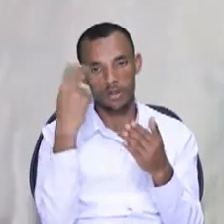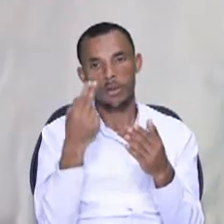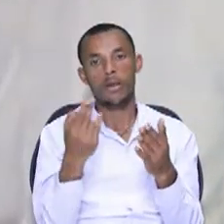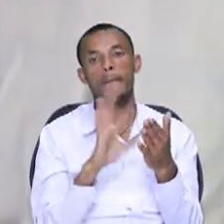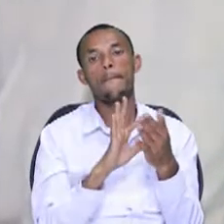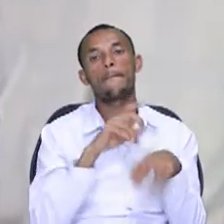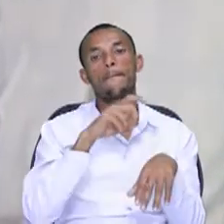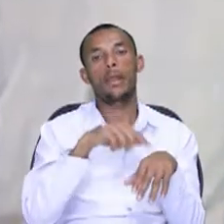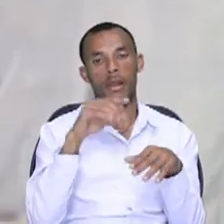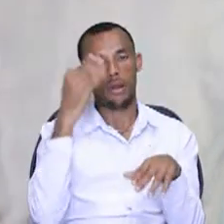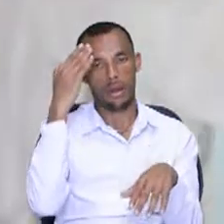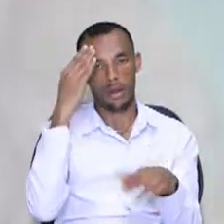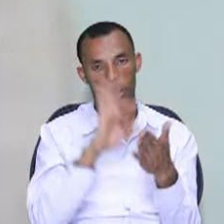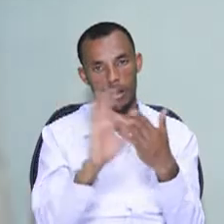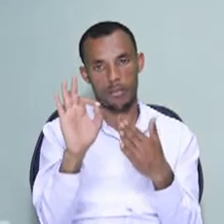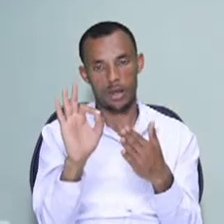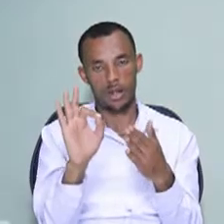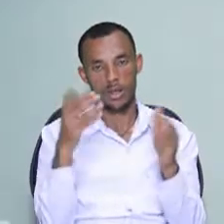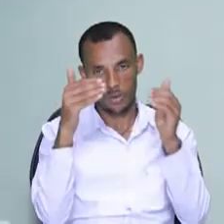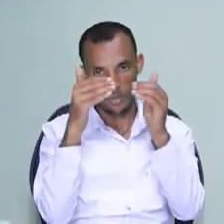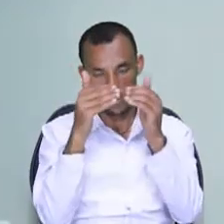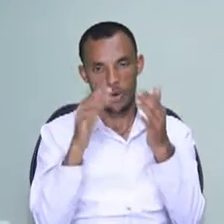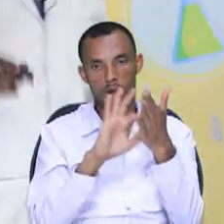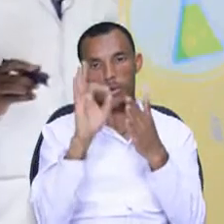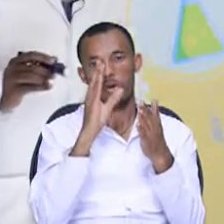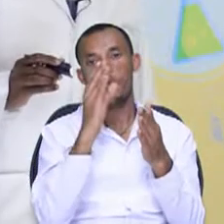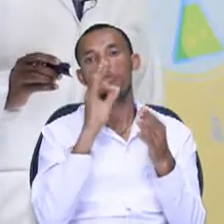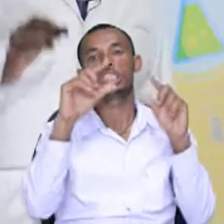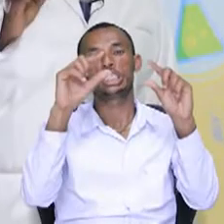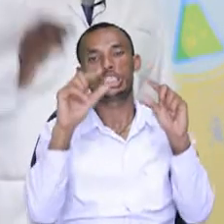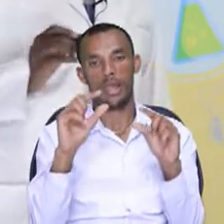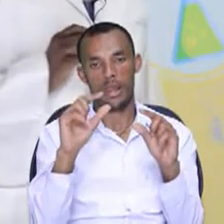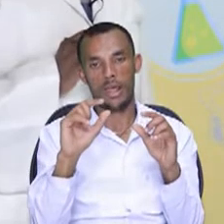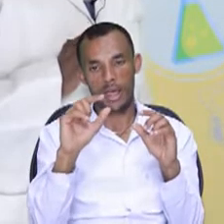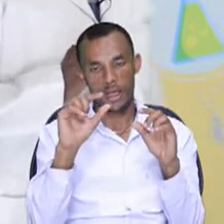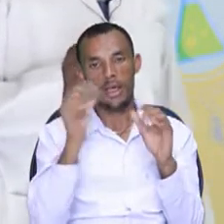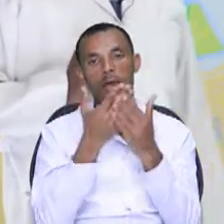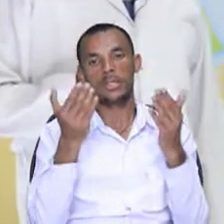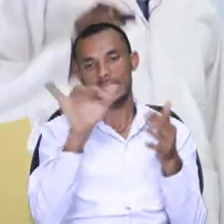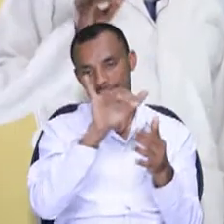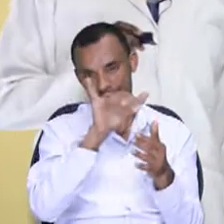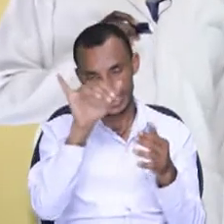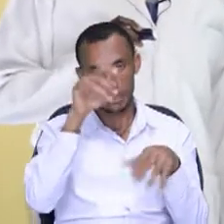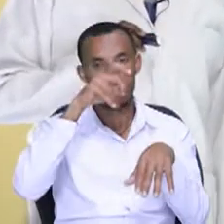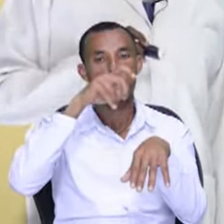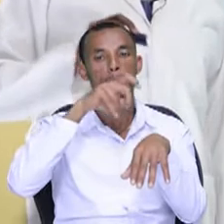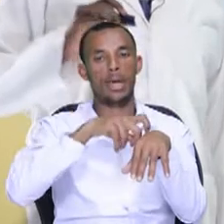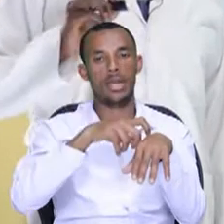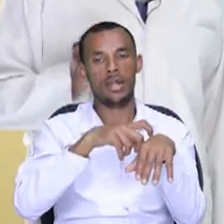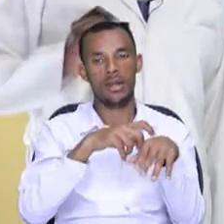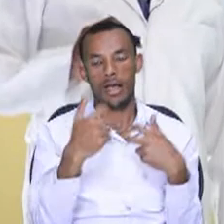number of shell. Elements in the same period have the same number